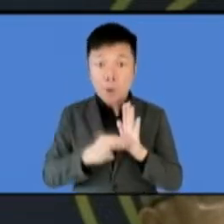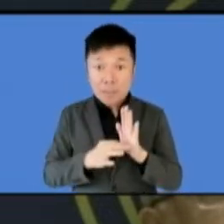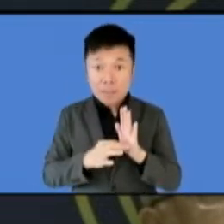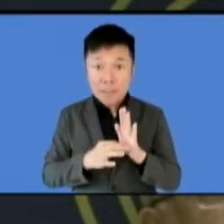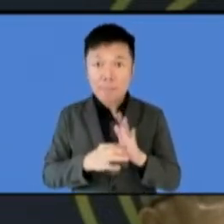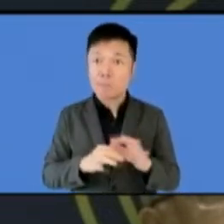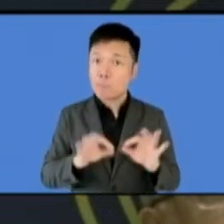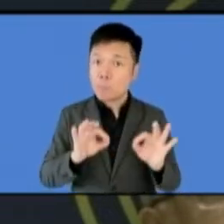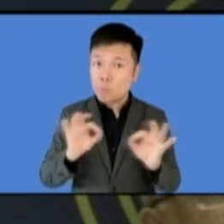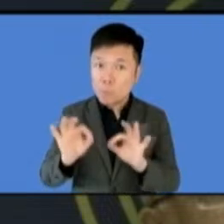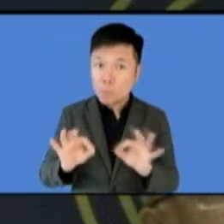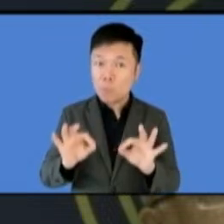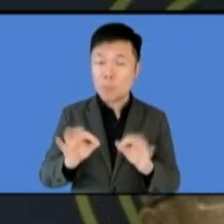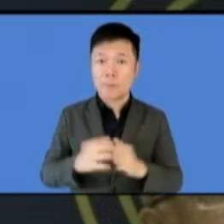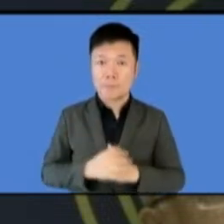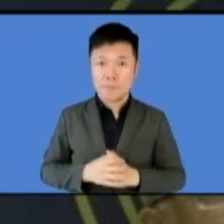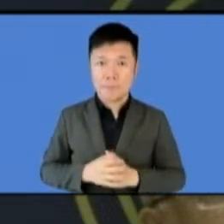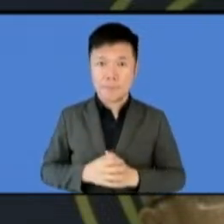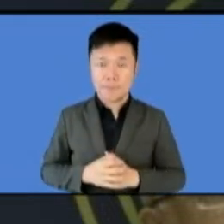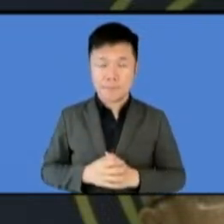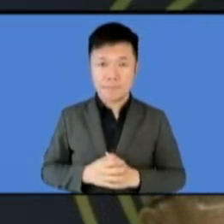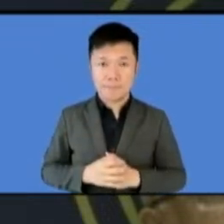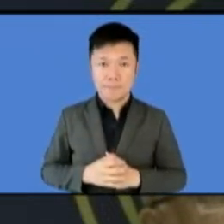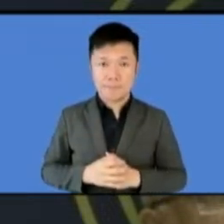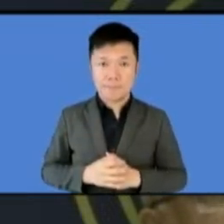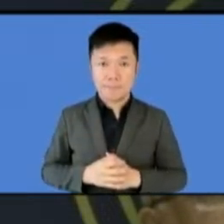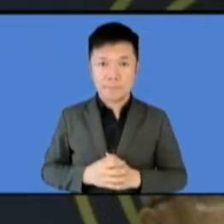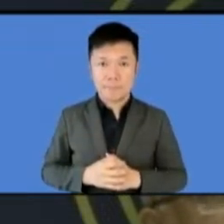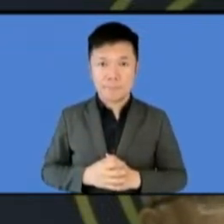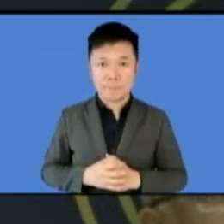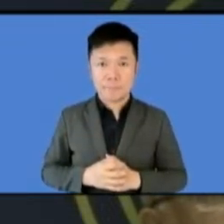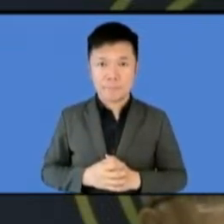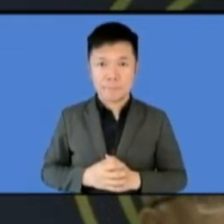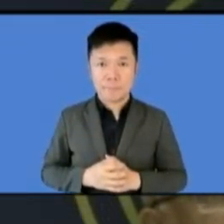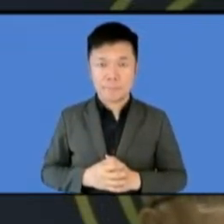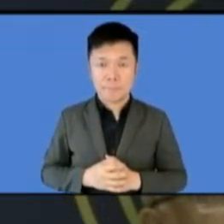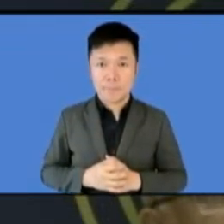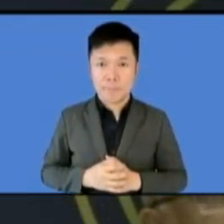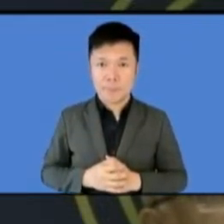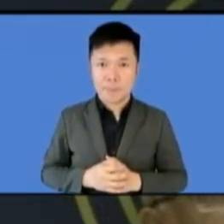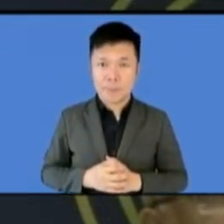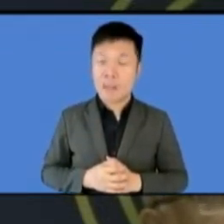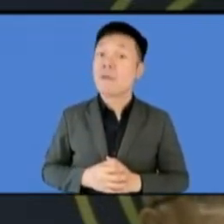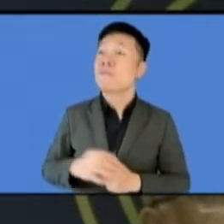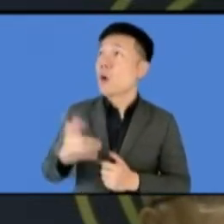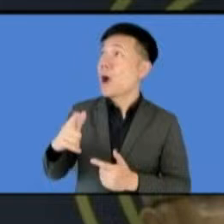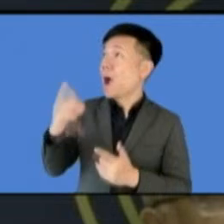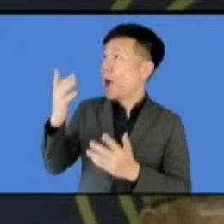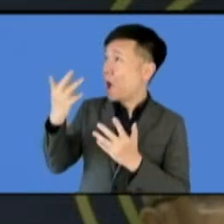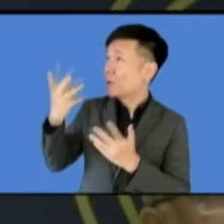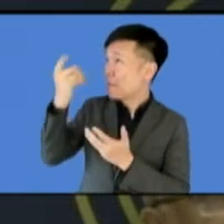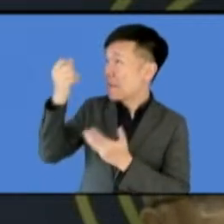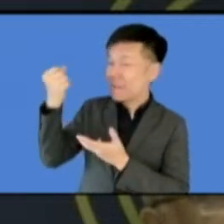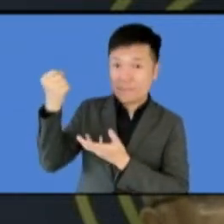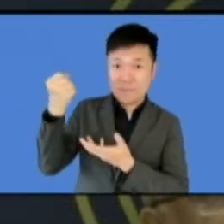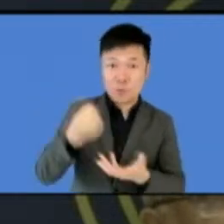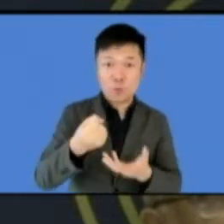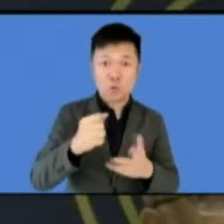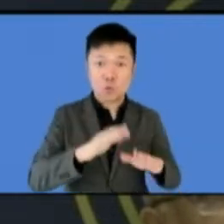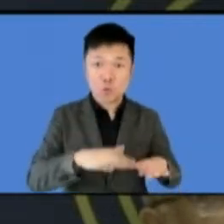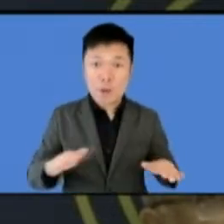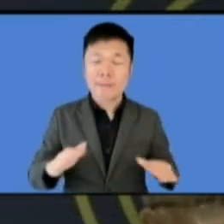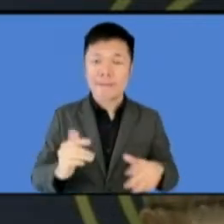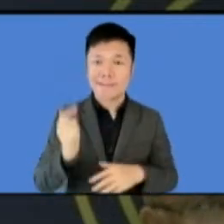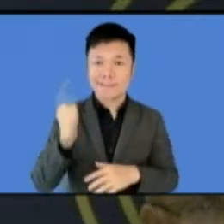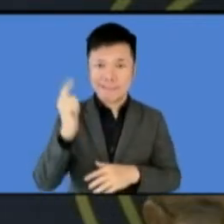and that's as a result of that, the child support grant in Thailand was launched, and